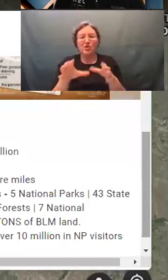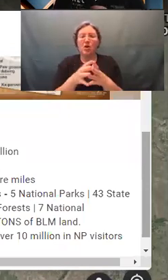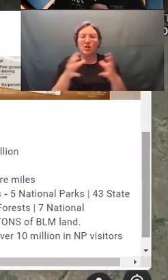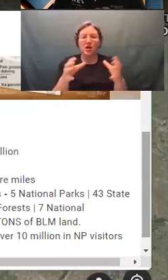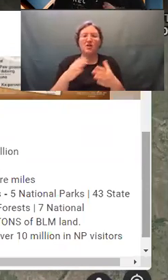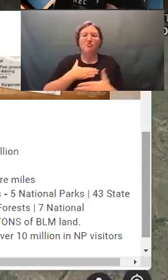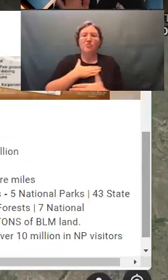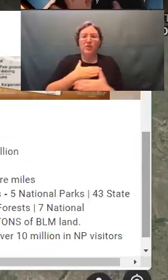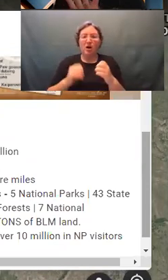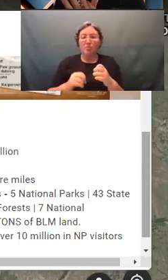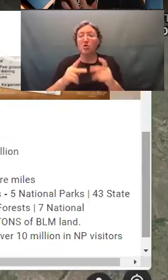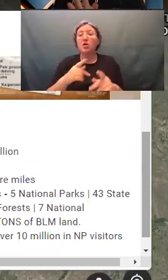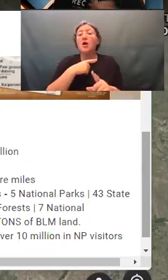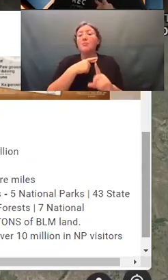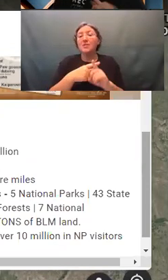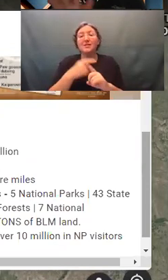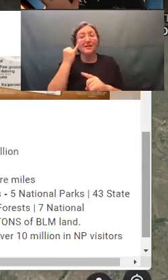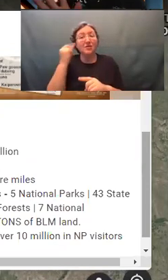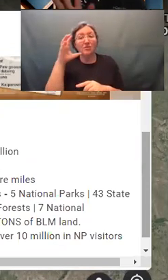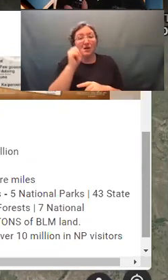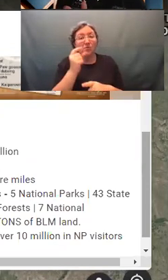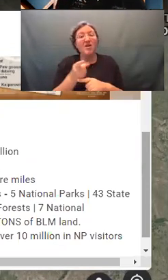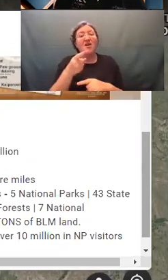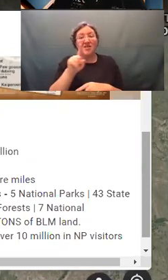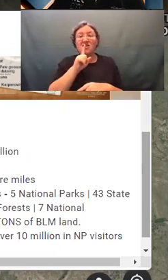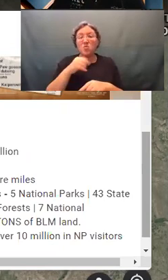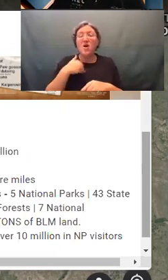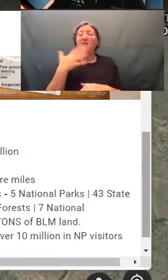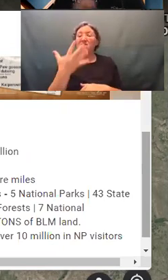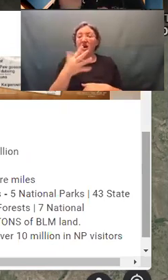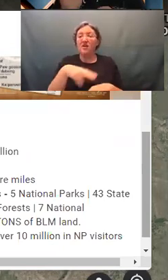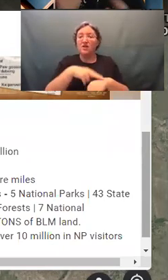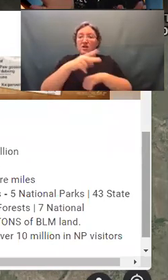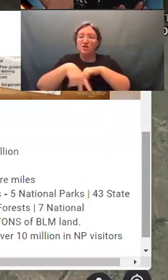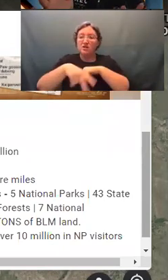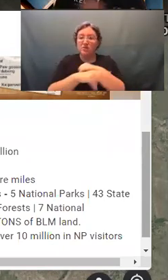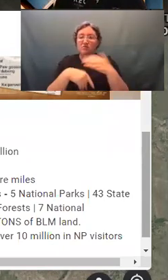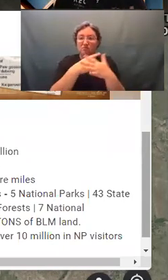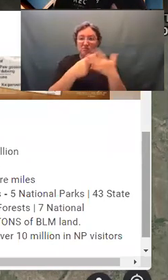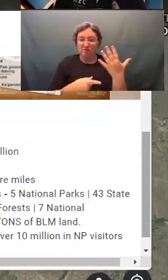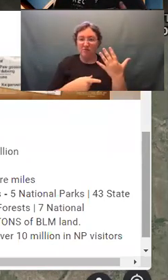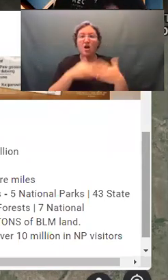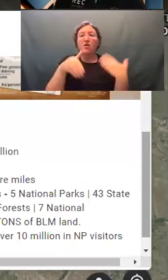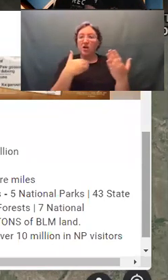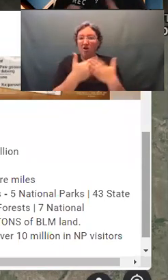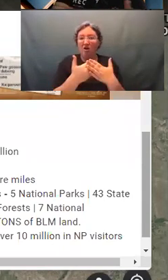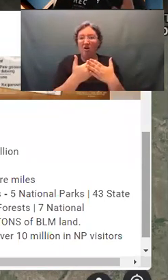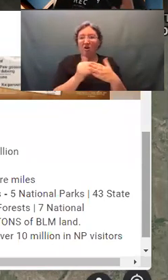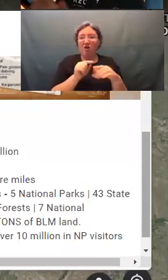opportunities. And if you guessed right, they have 5 national parks. And those parks are all within